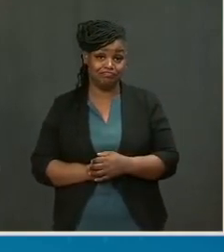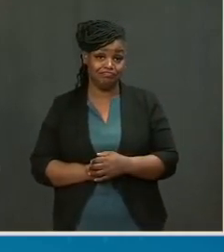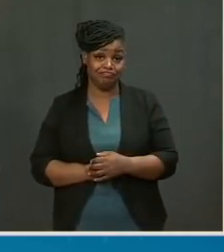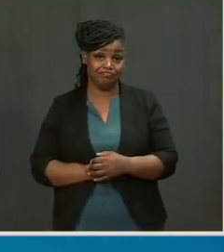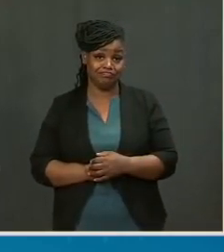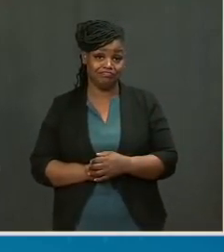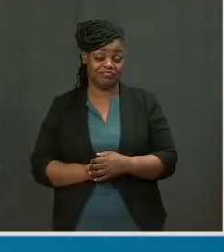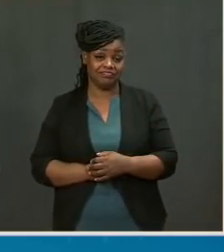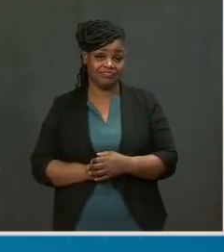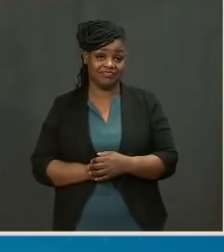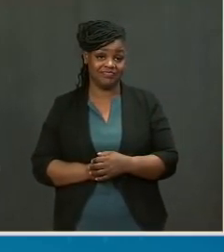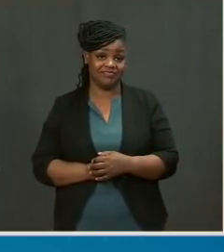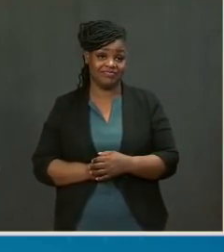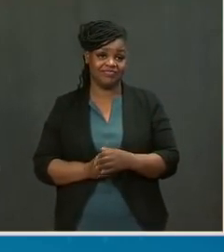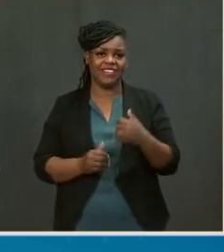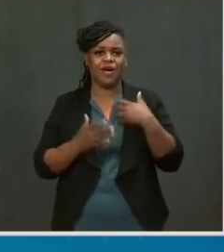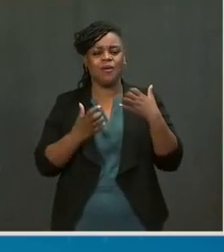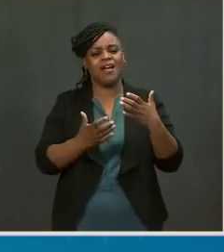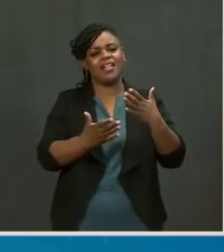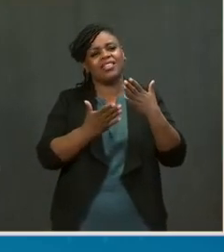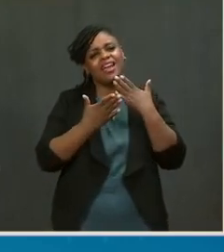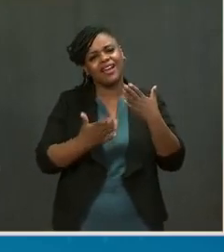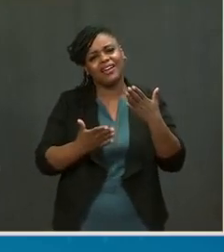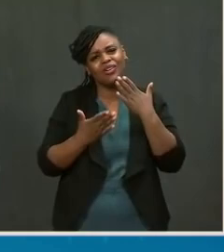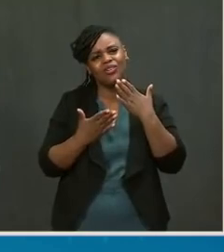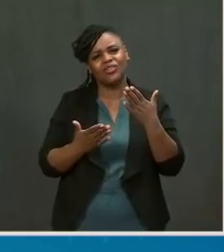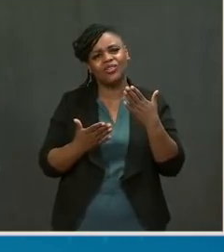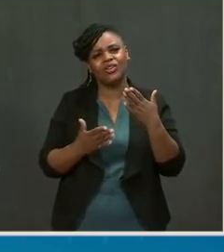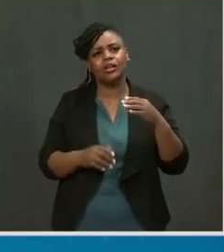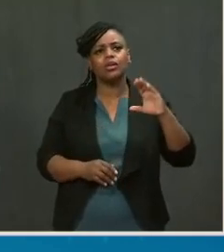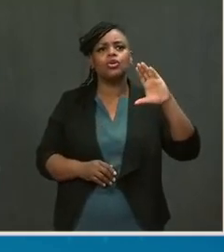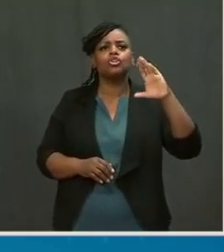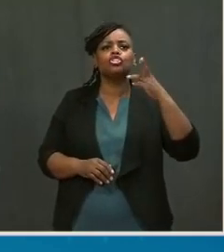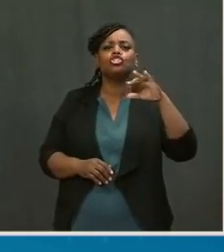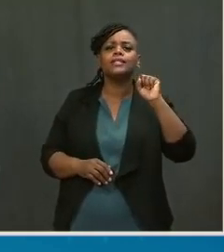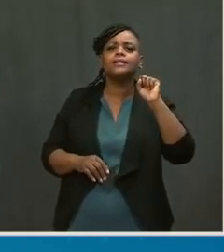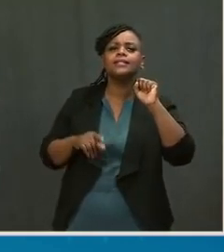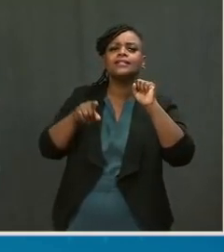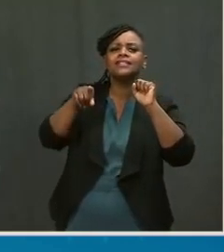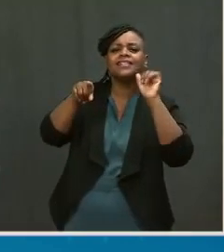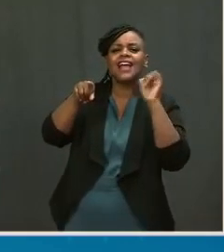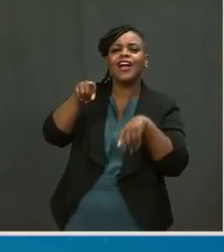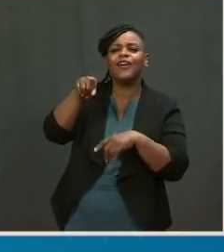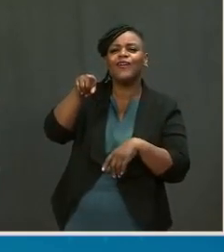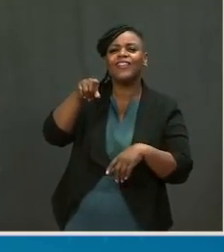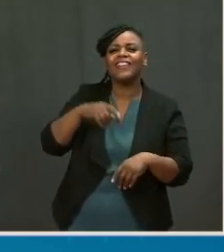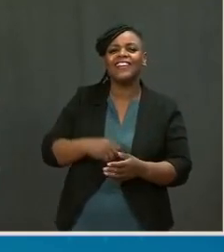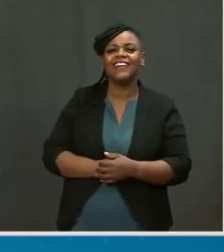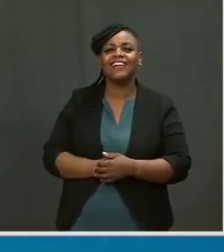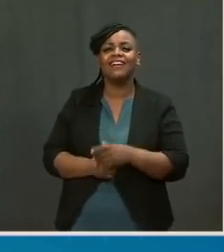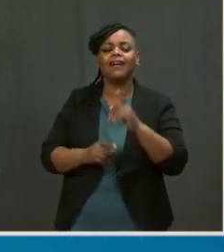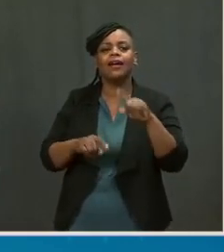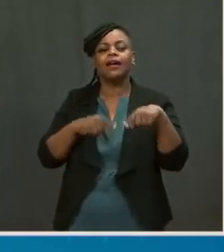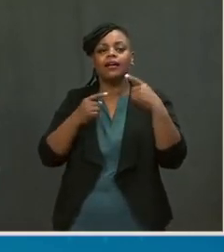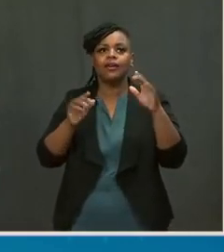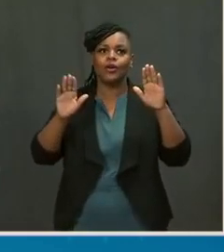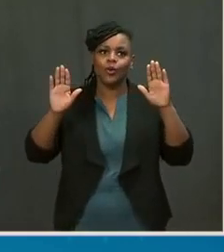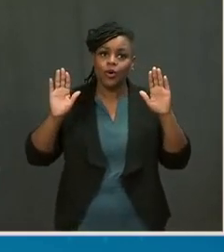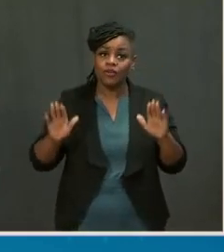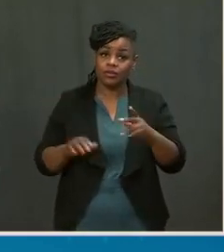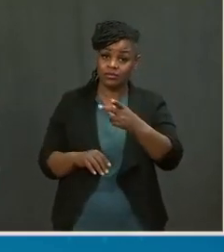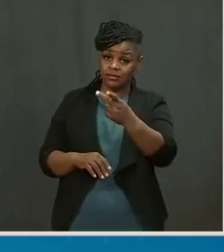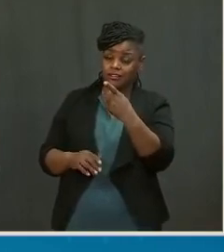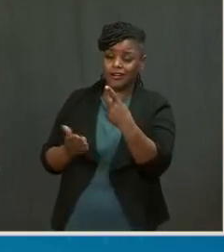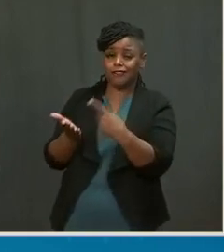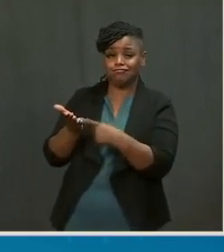So I want to thank you. And then Chris Pappas, there you are. You've been so wonderful. We've talked about what labor is